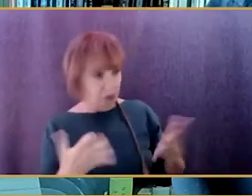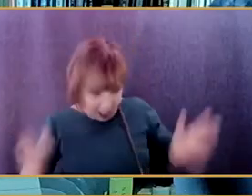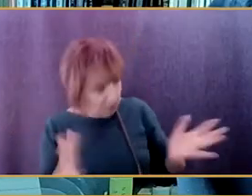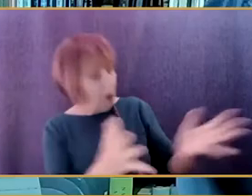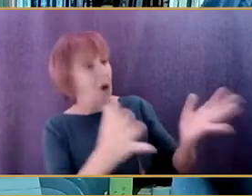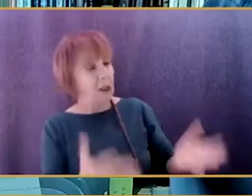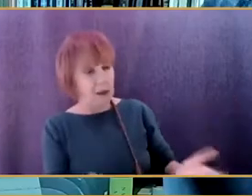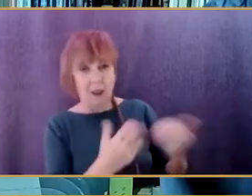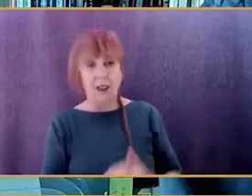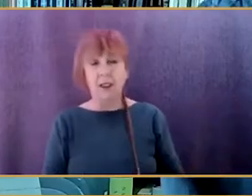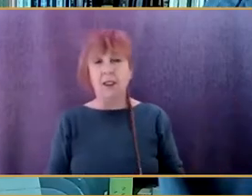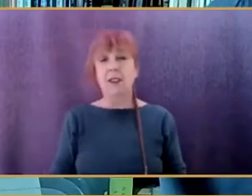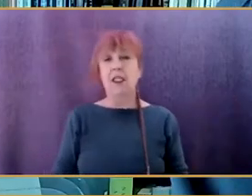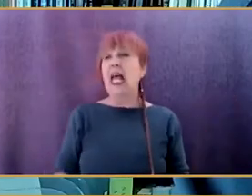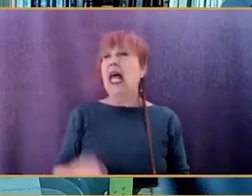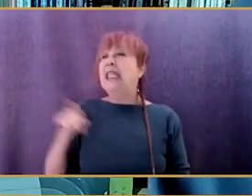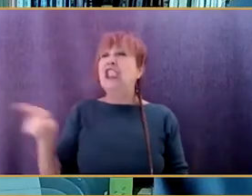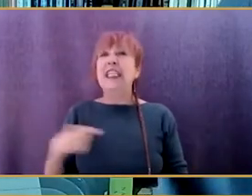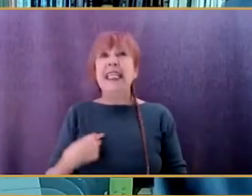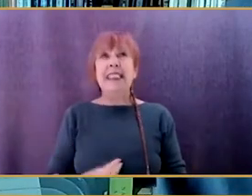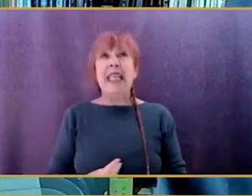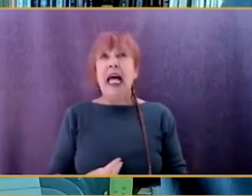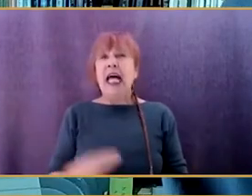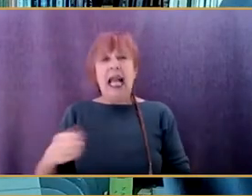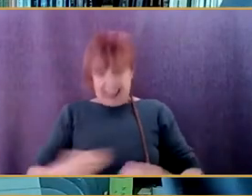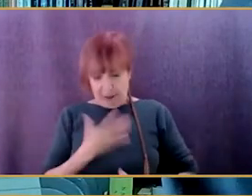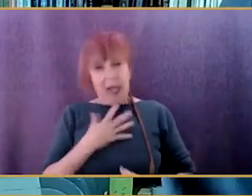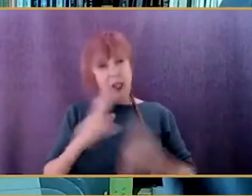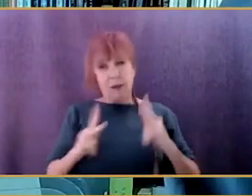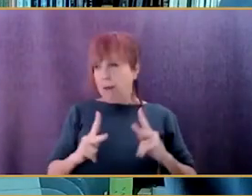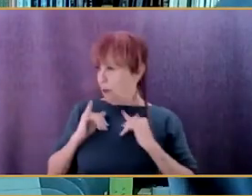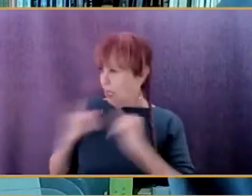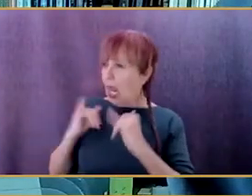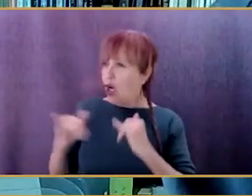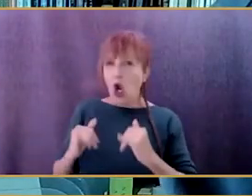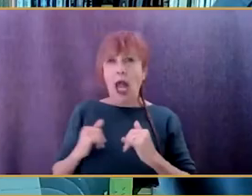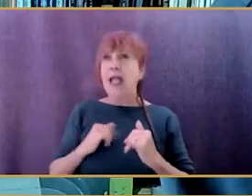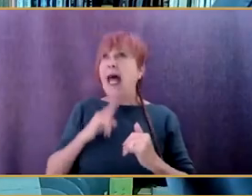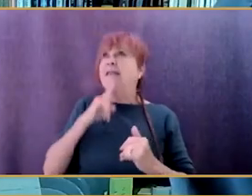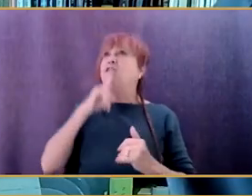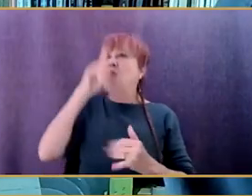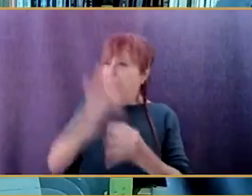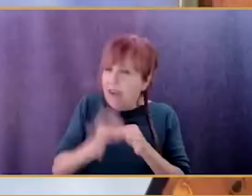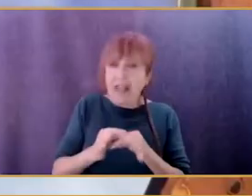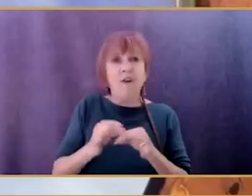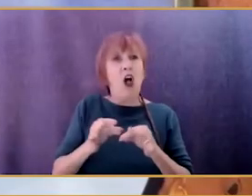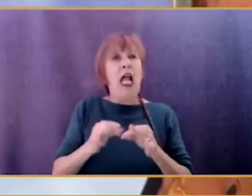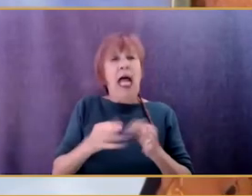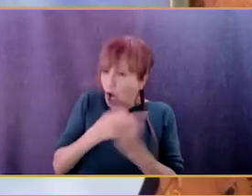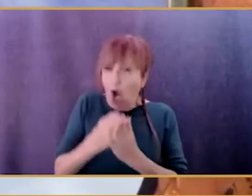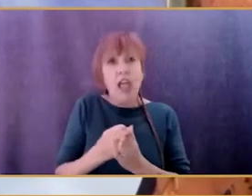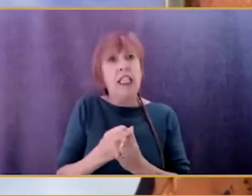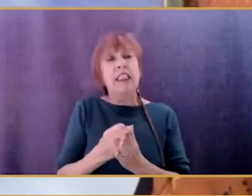aspiring to be the great poet Of a truth that has come through me And to be faithful to that To be faithful to the people I've met And I've seen And